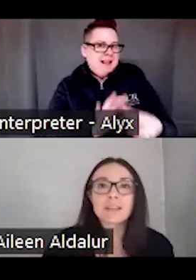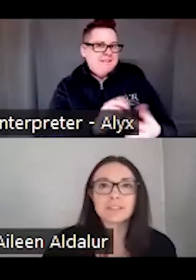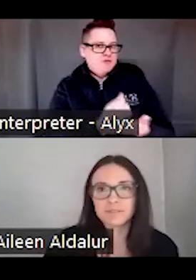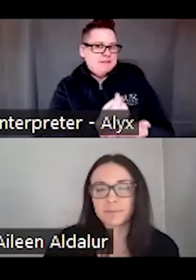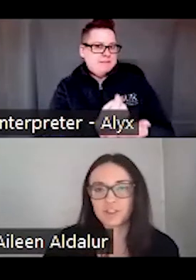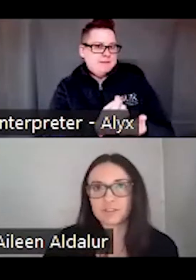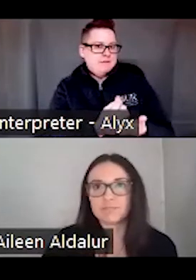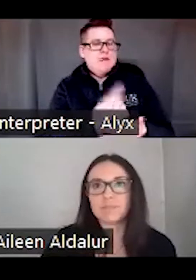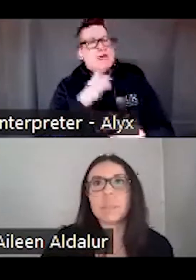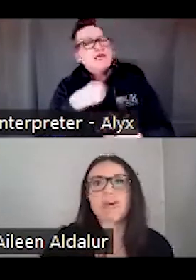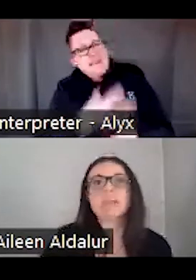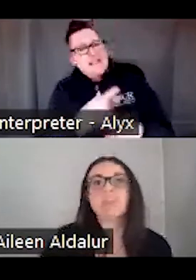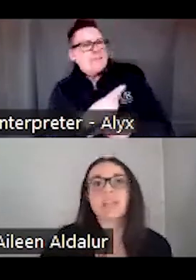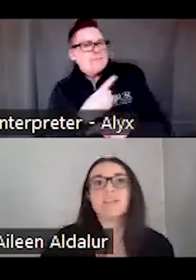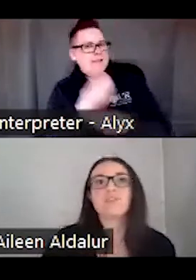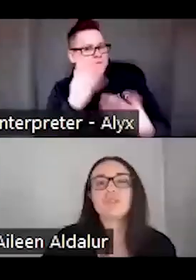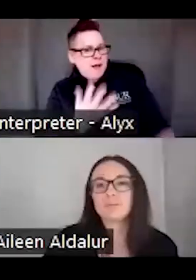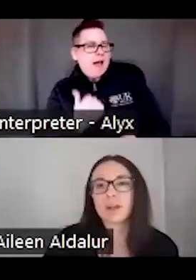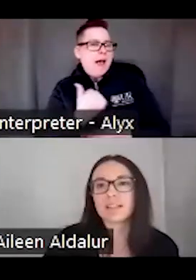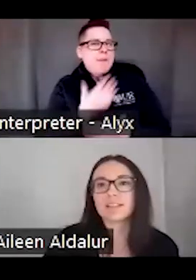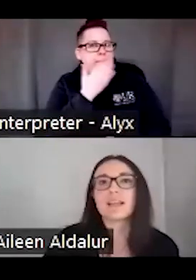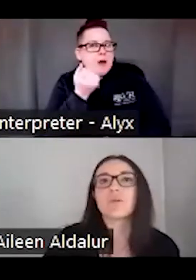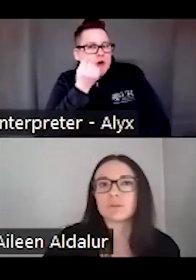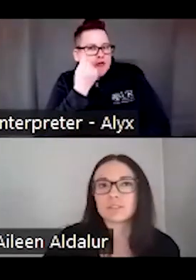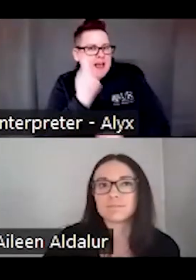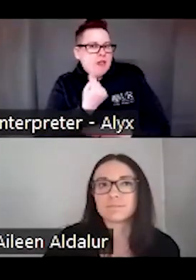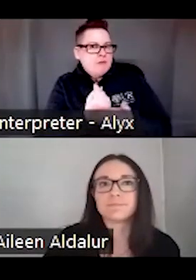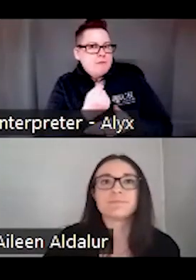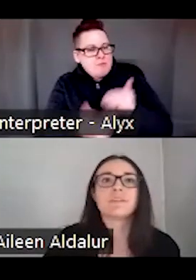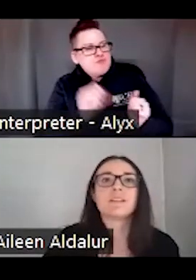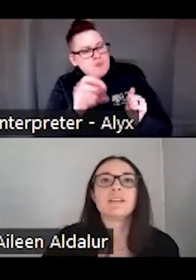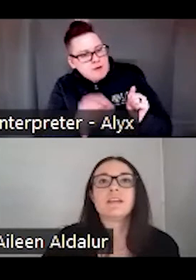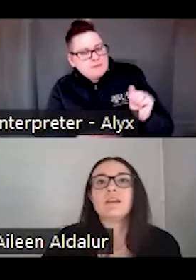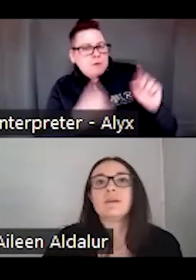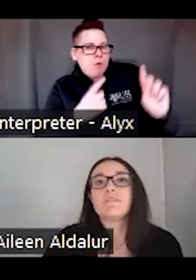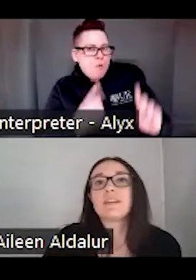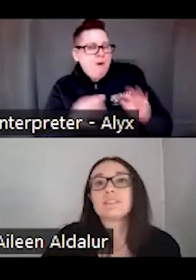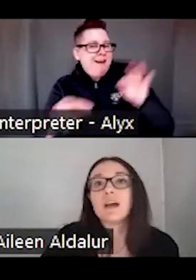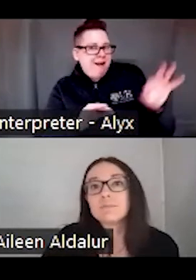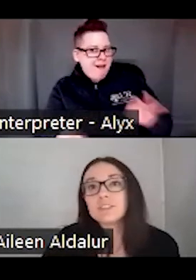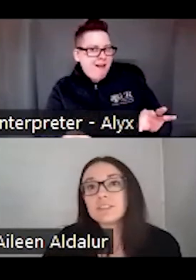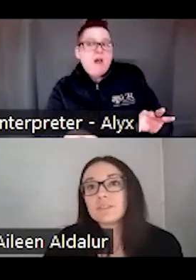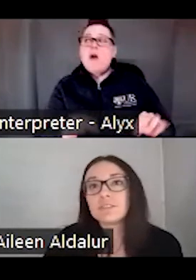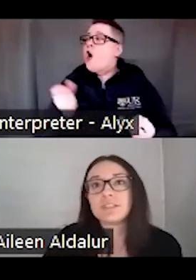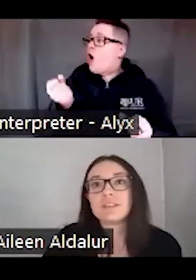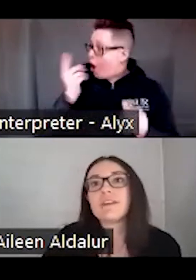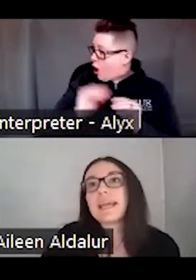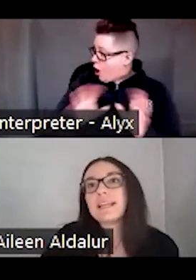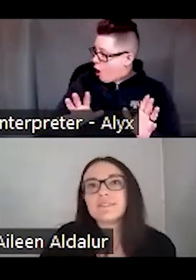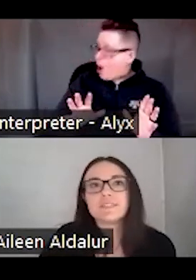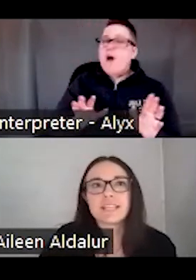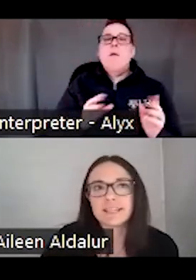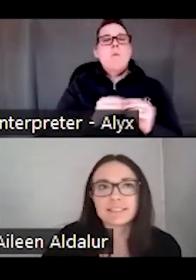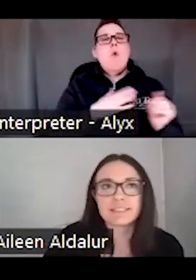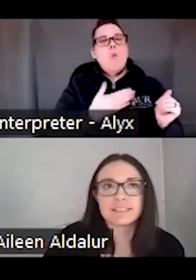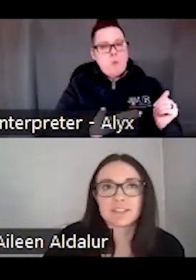with accurate information to better understand the treatment process and goals. Providers accomplish these goals using a variety